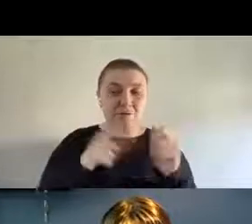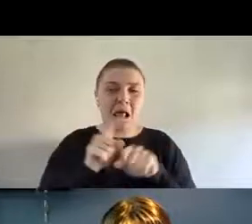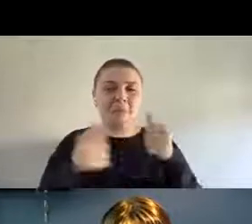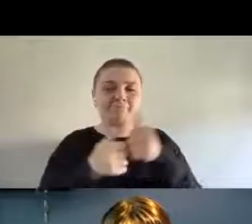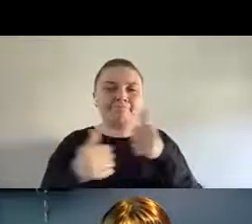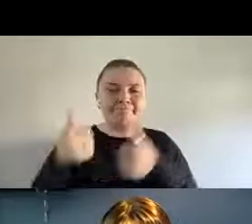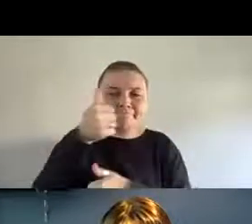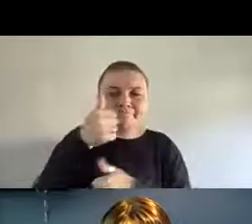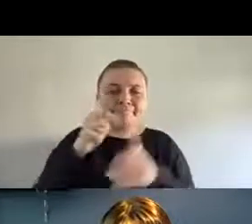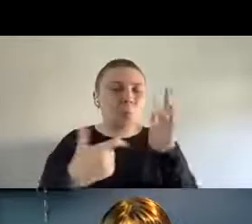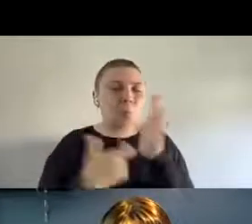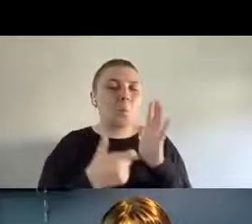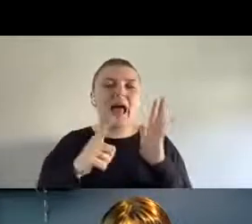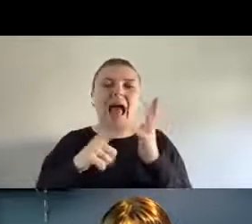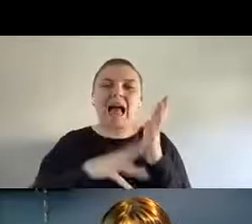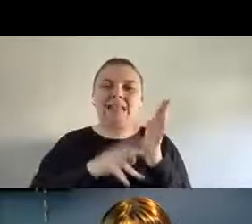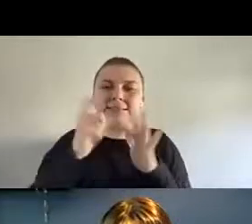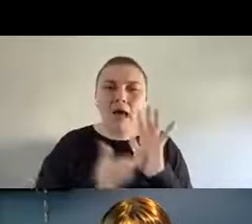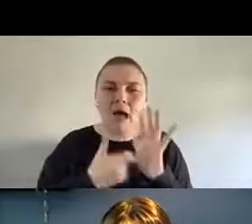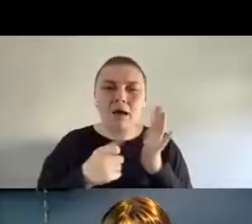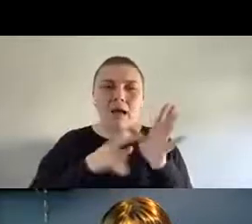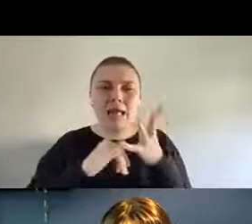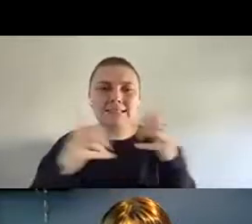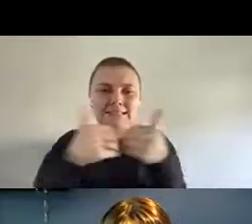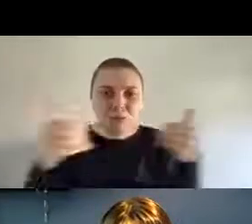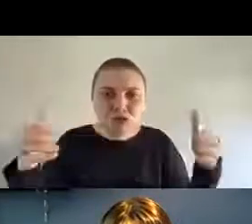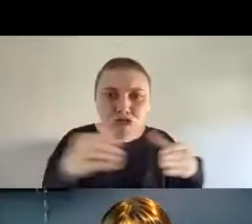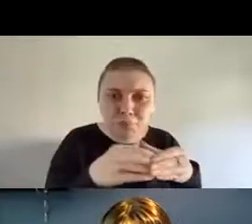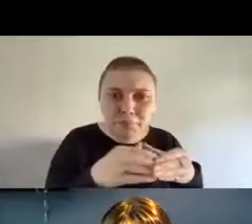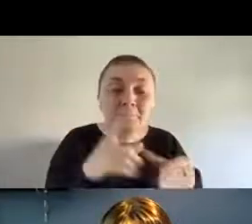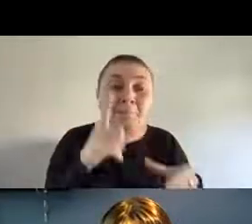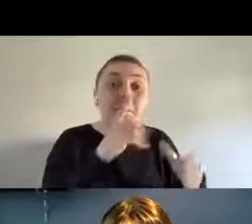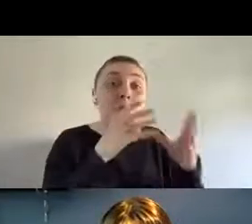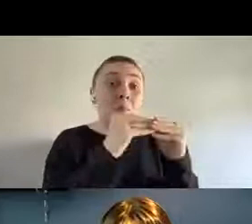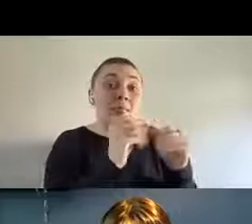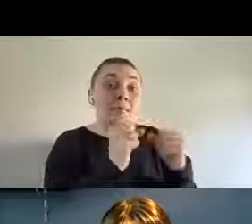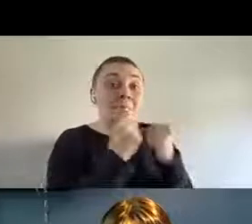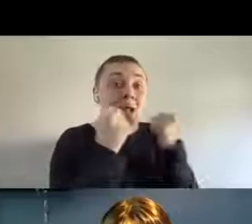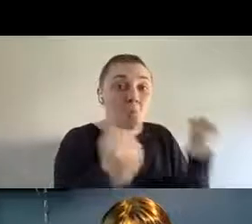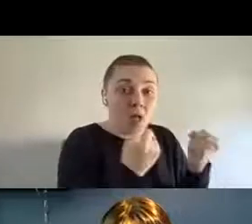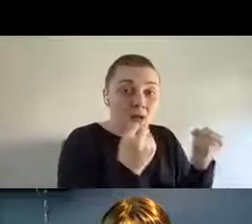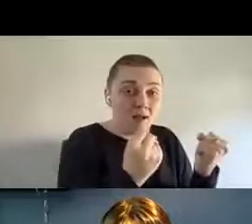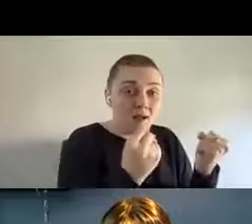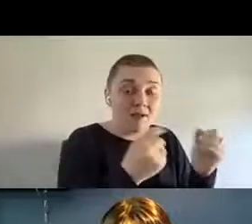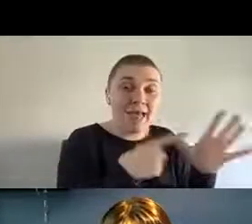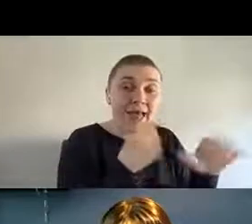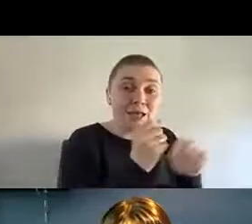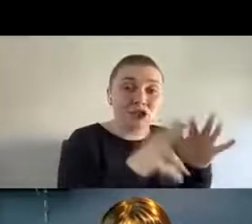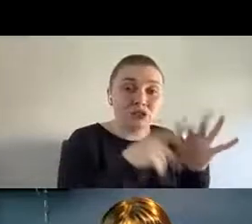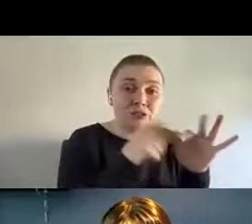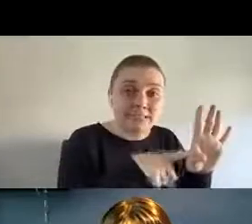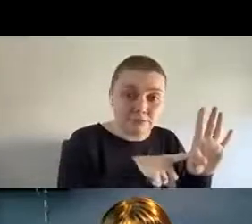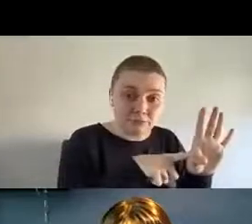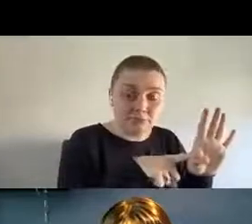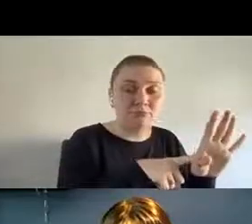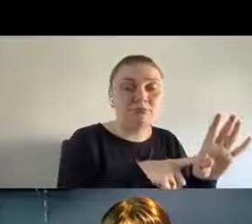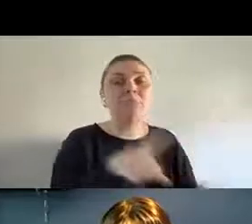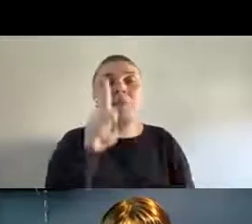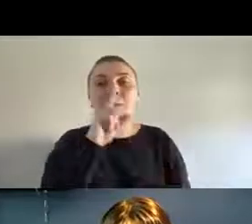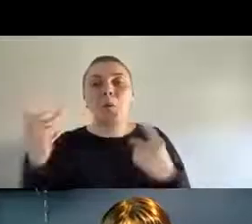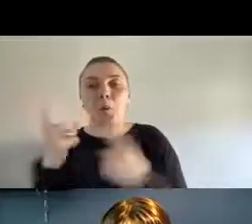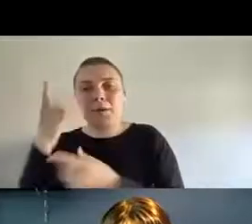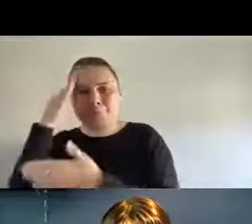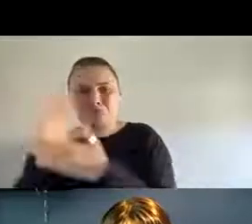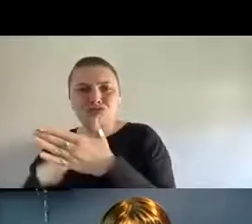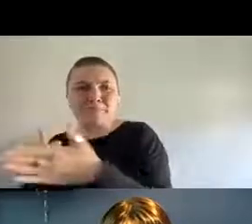of people, a distinction between people with power and agency and people who experience barriers